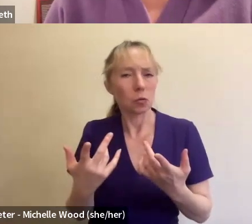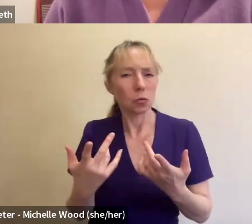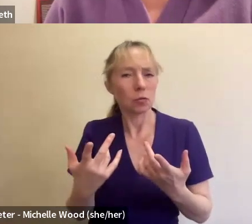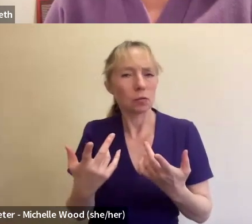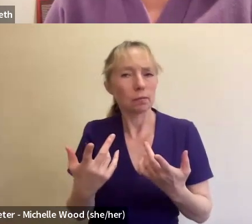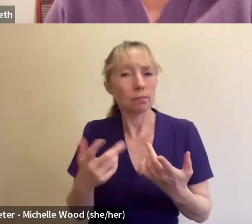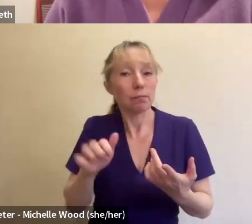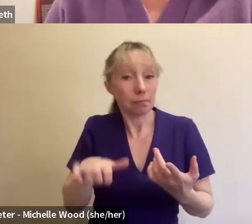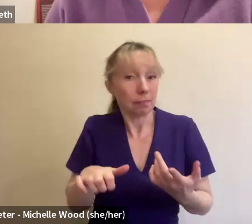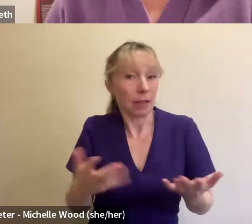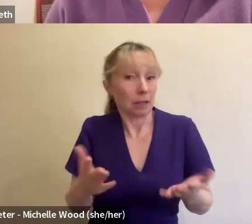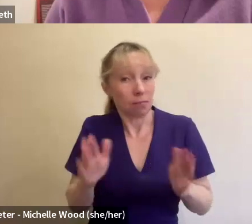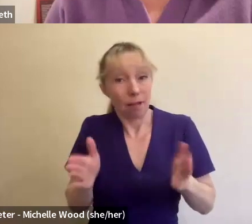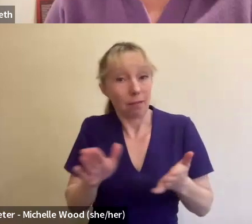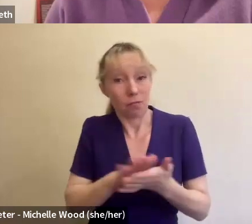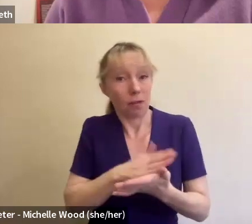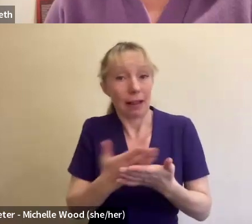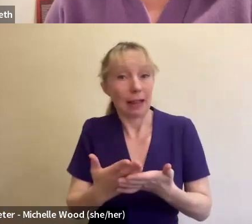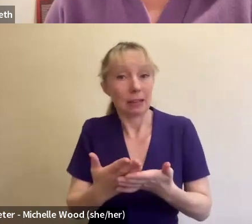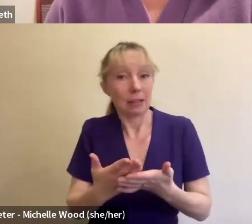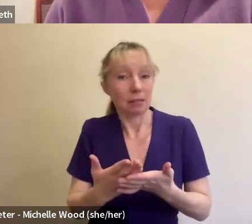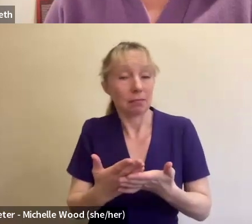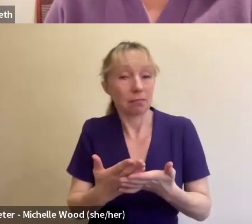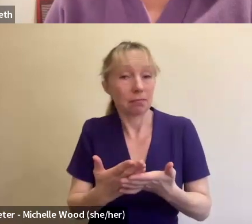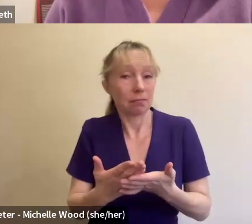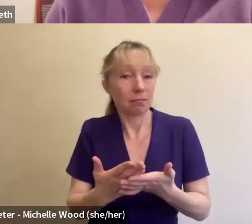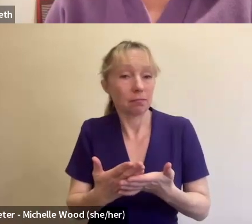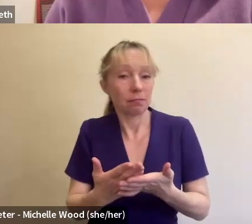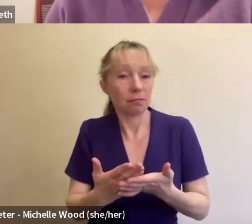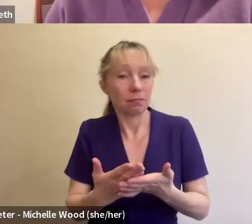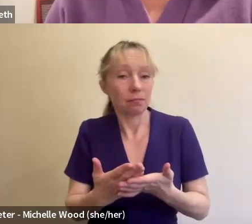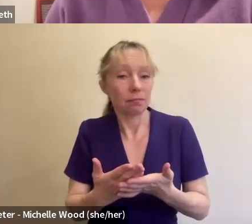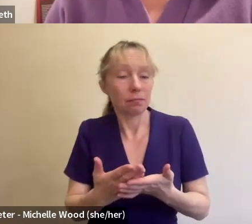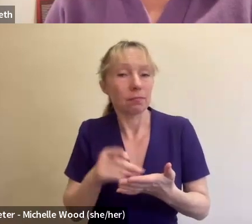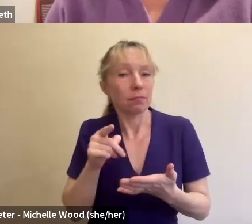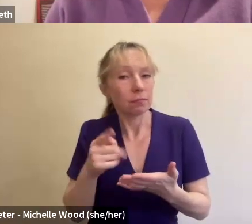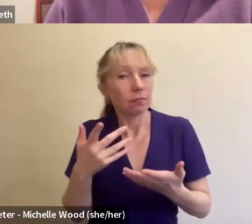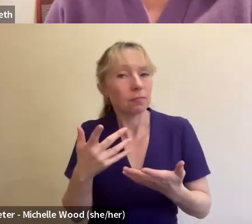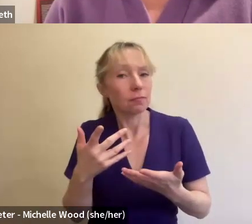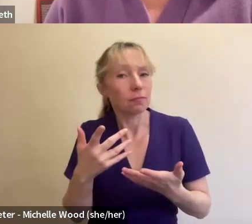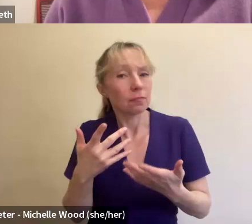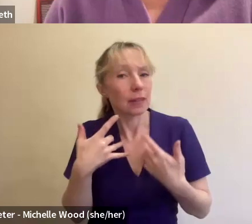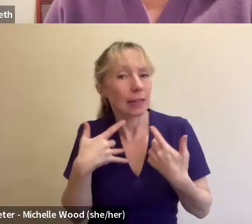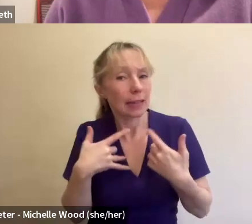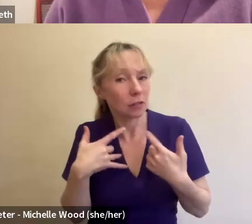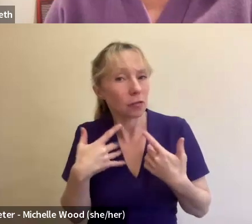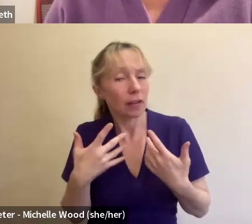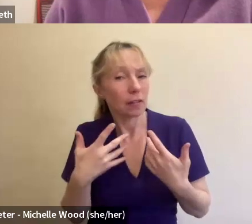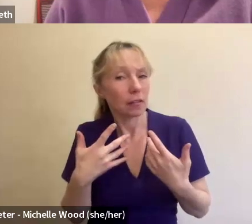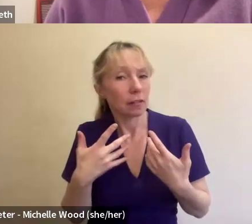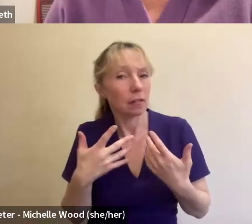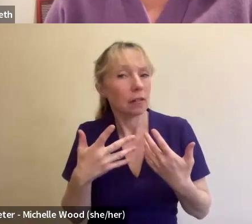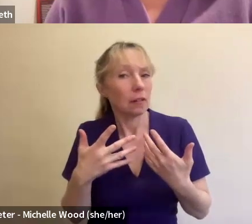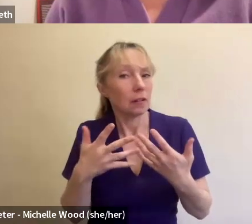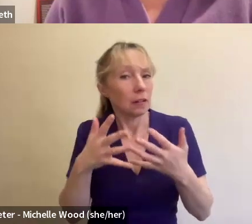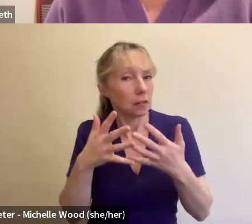would translate such poetry. And publishers' interest in such topics has increased